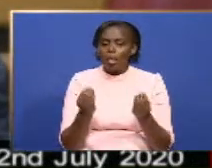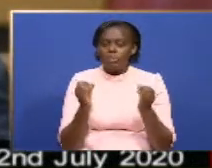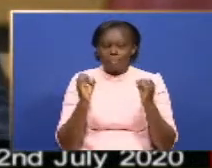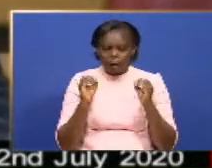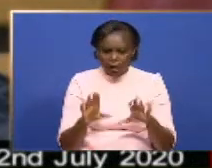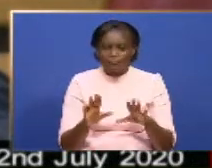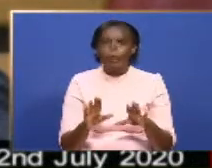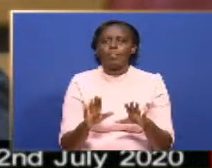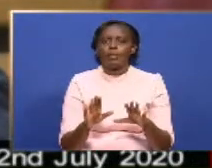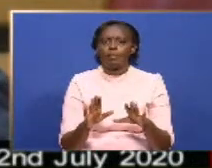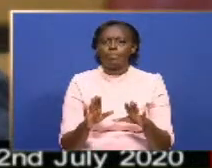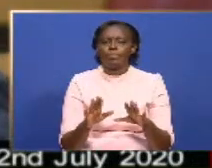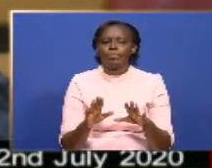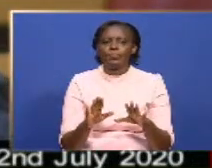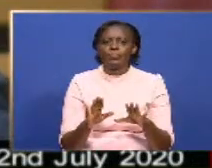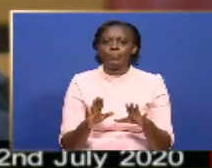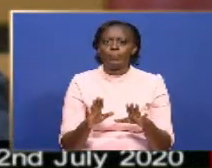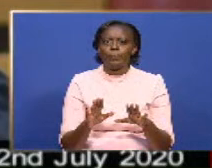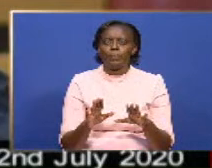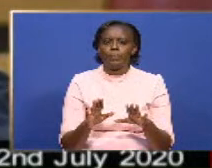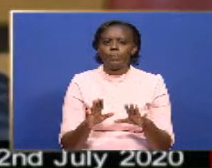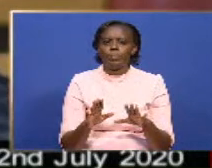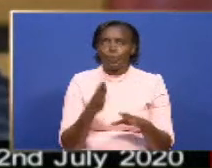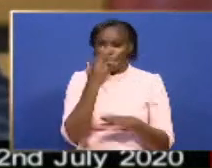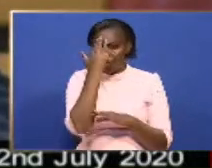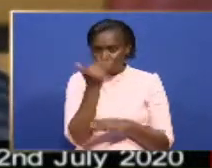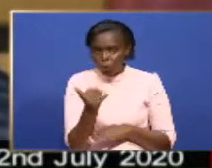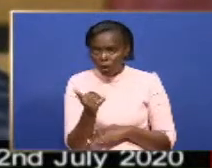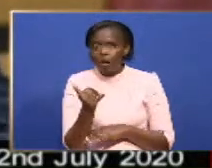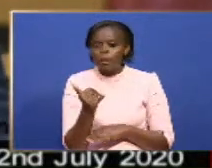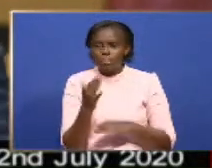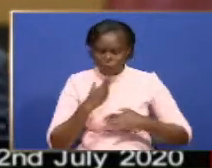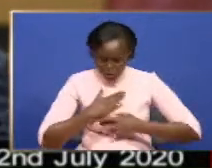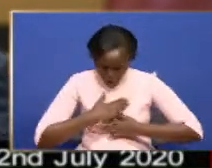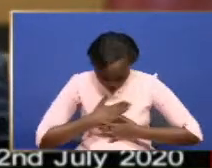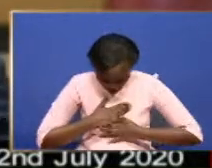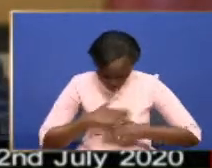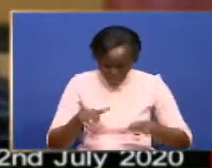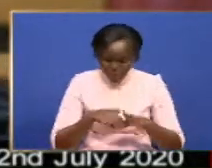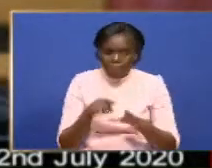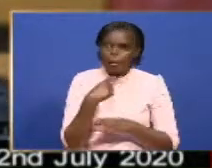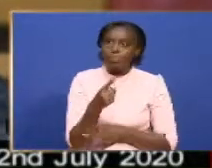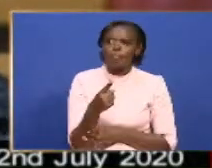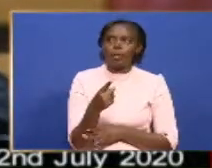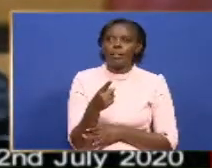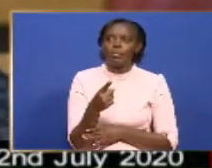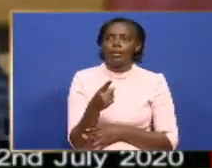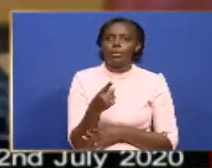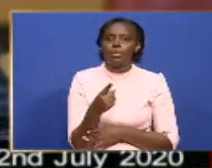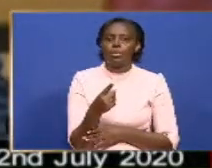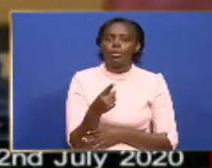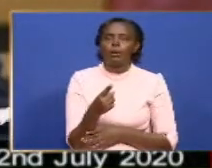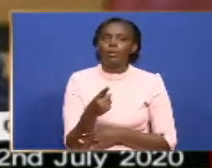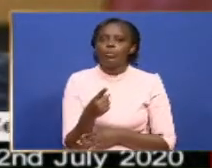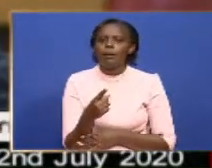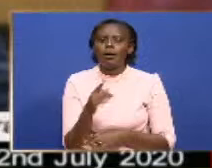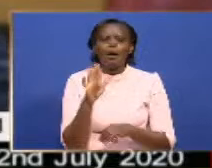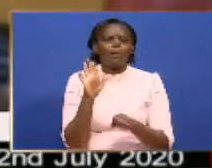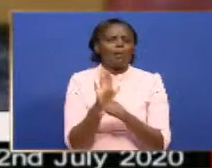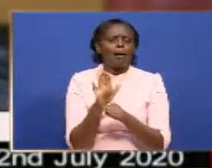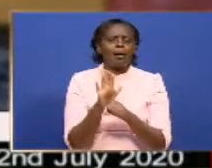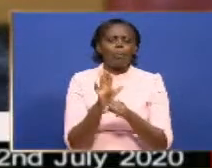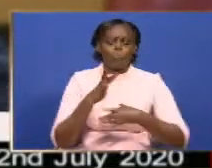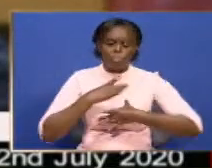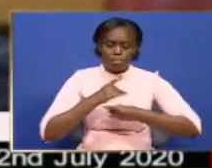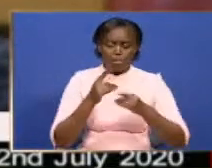to where it is today because, as honorable members are saying, Honorable Speaker, there are lots of